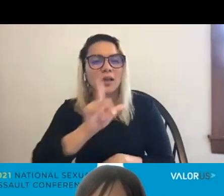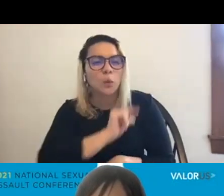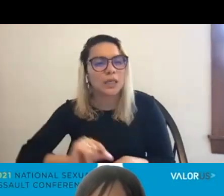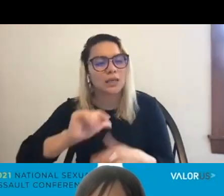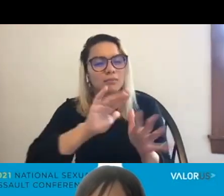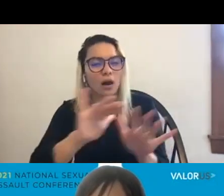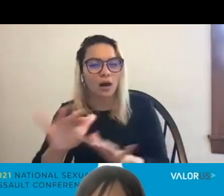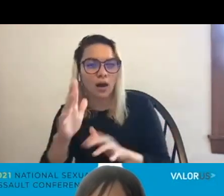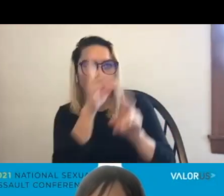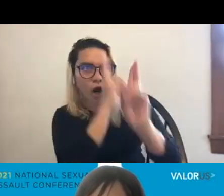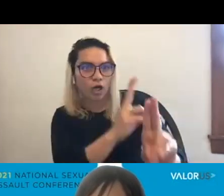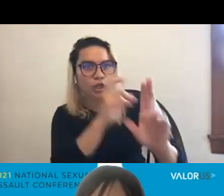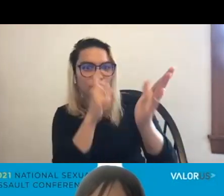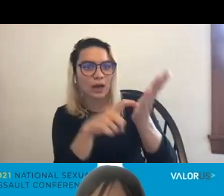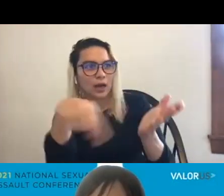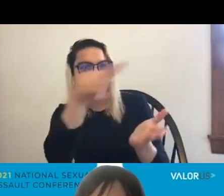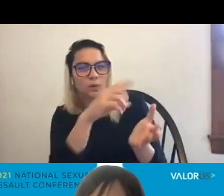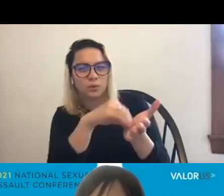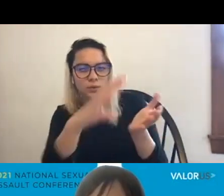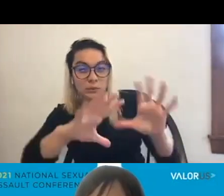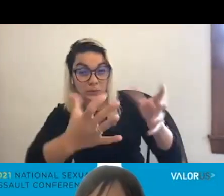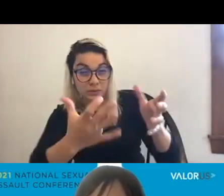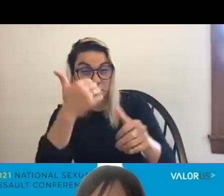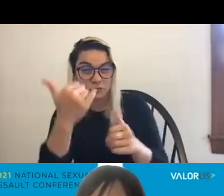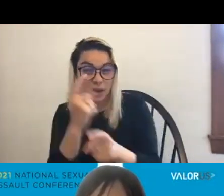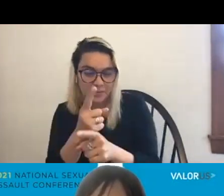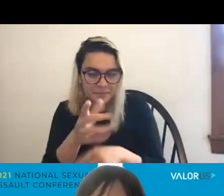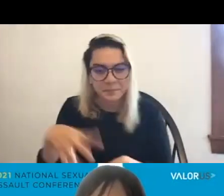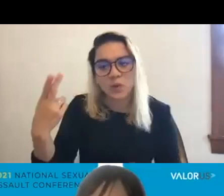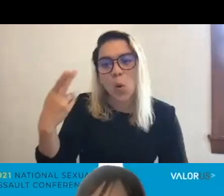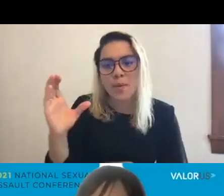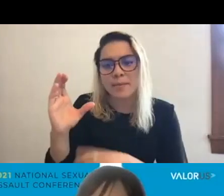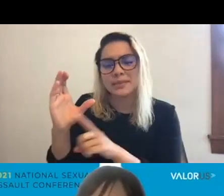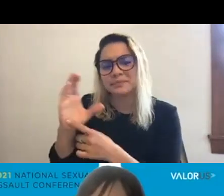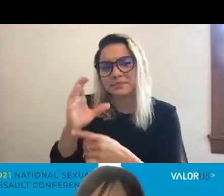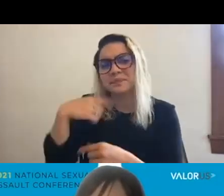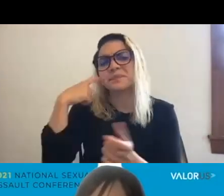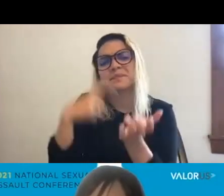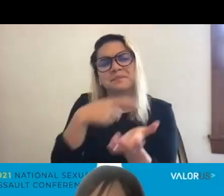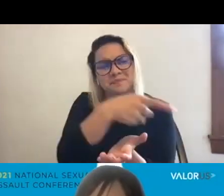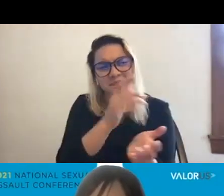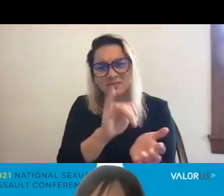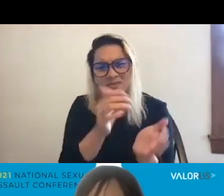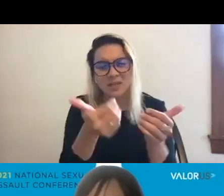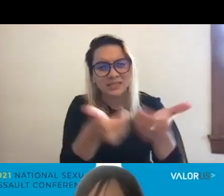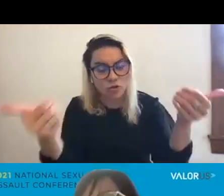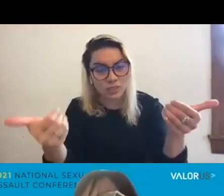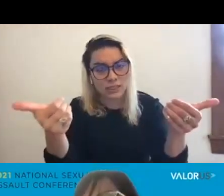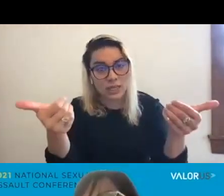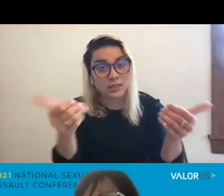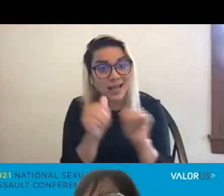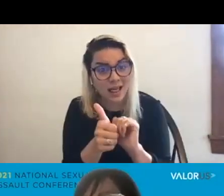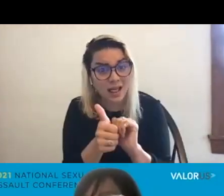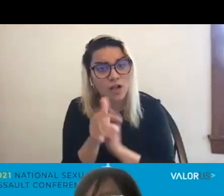and recognize. What I learned immediately was that the homecoming court was segregated by race, which